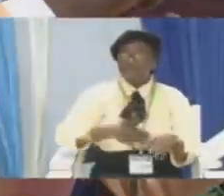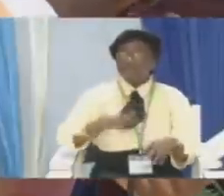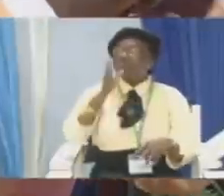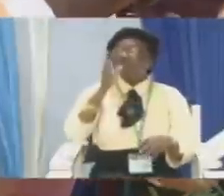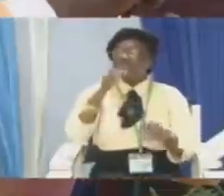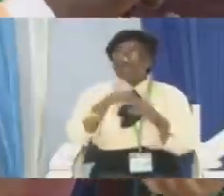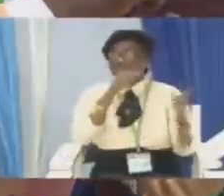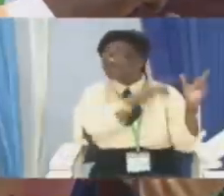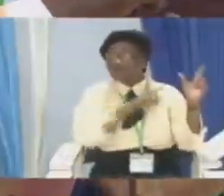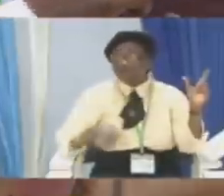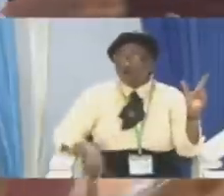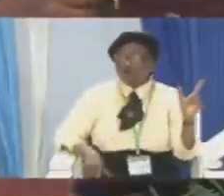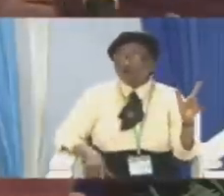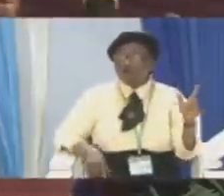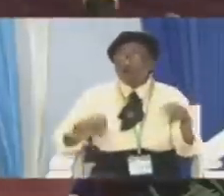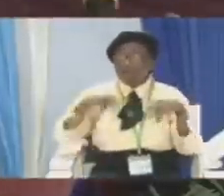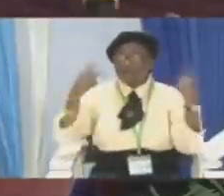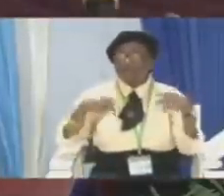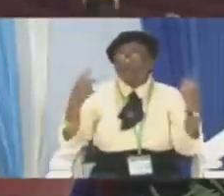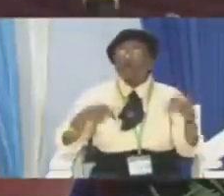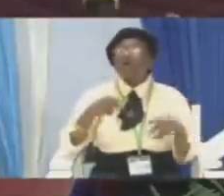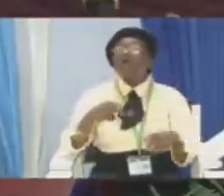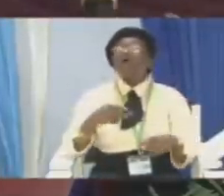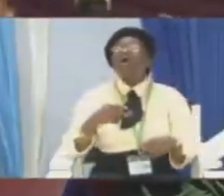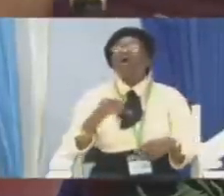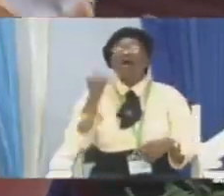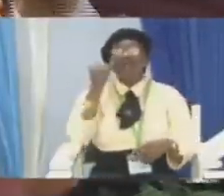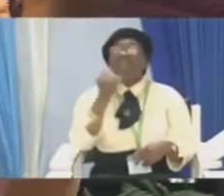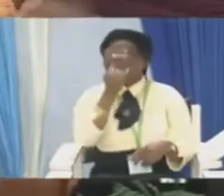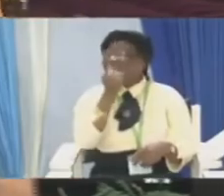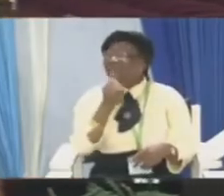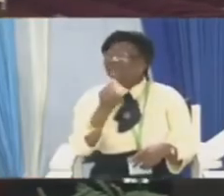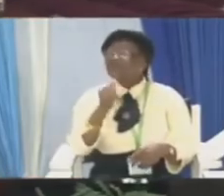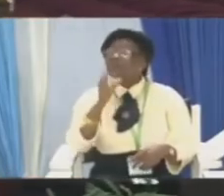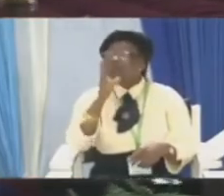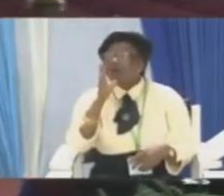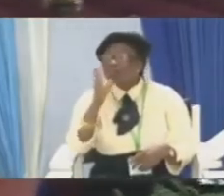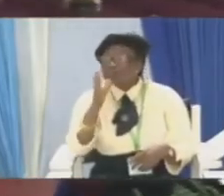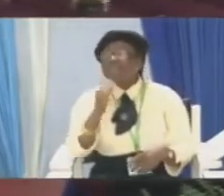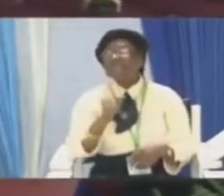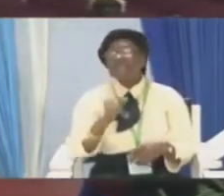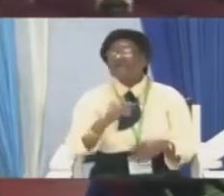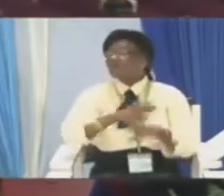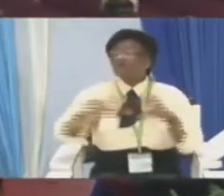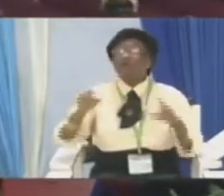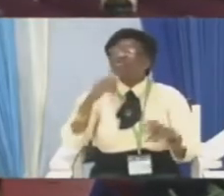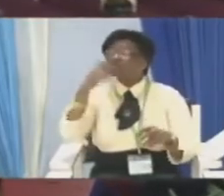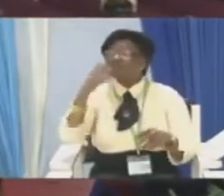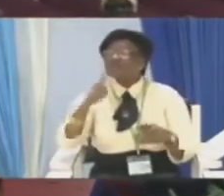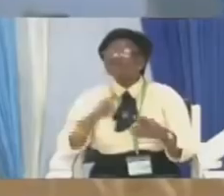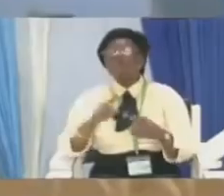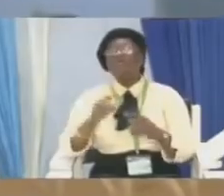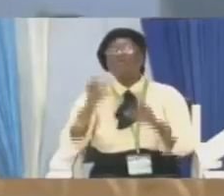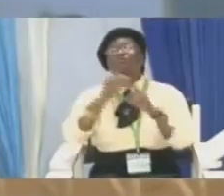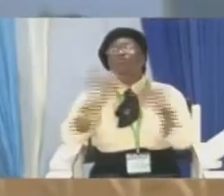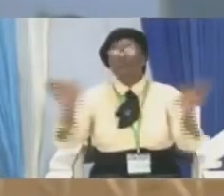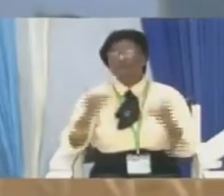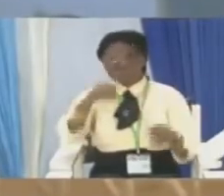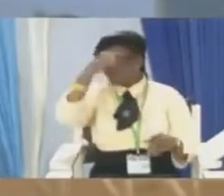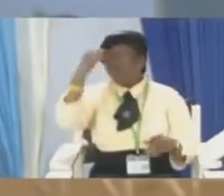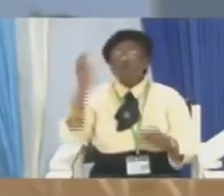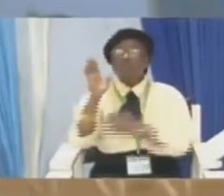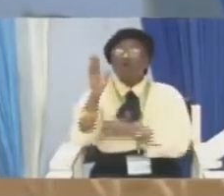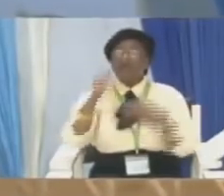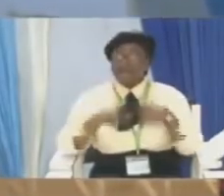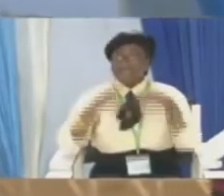Folu Adeboye, didn't need to talk too much. You see, he doesn't need to talk too much. It's because God has given her a message.